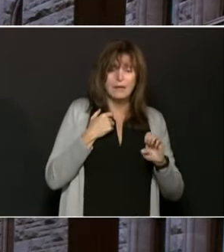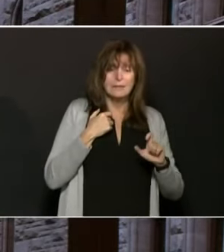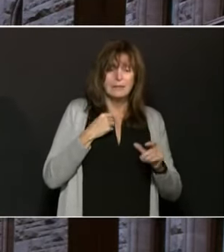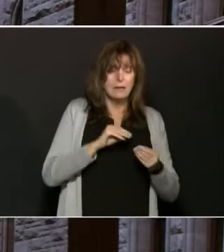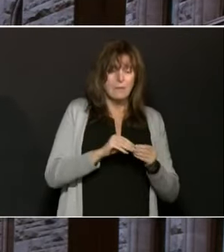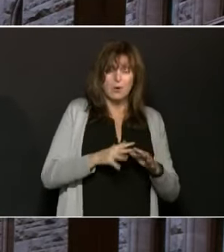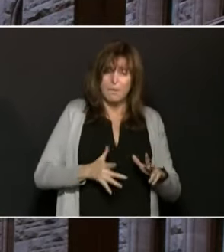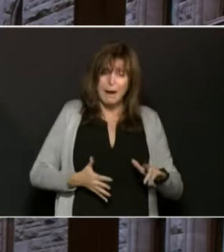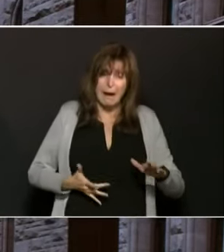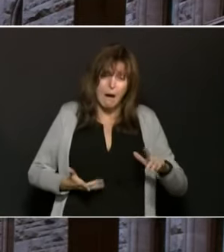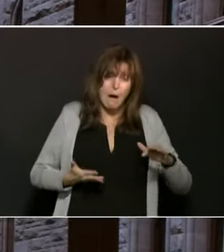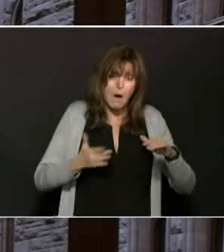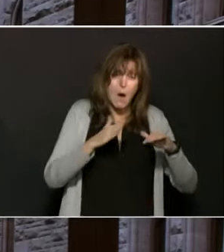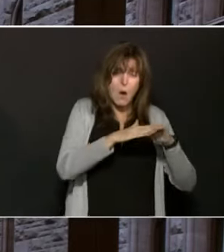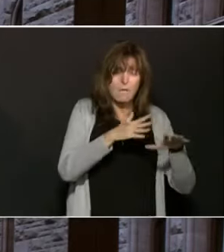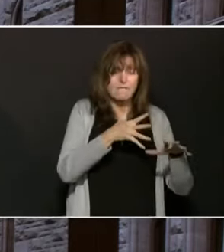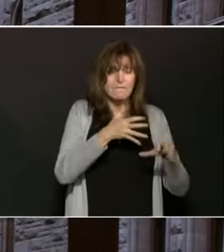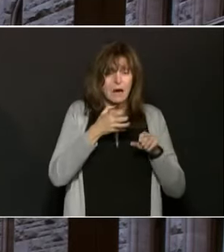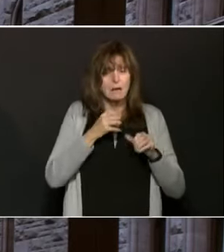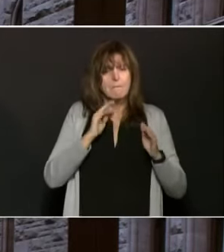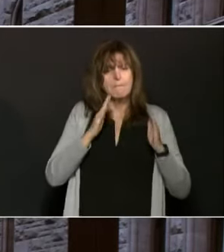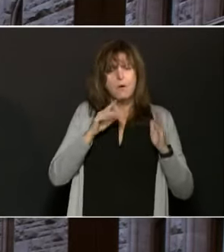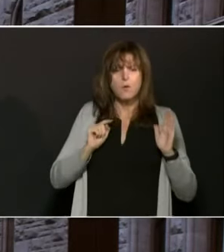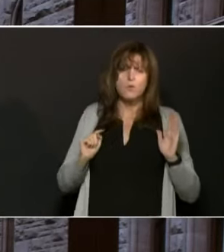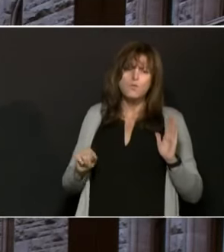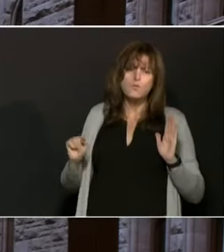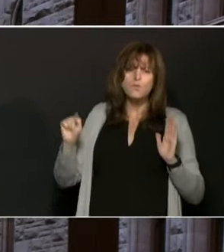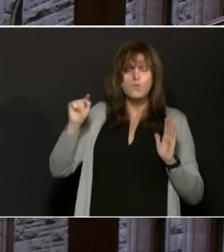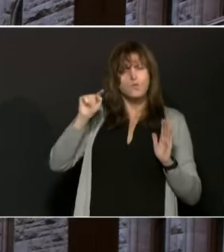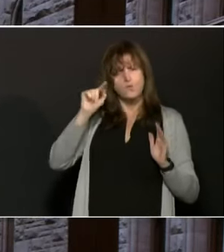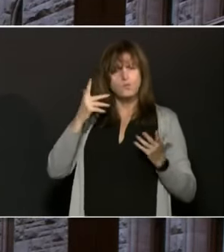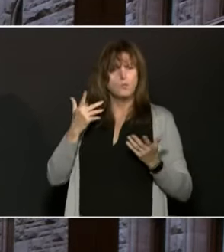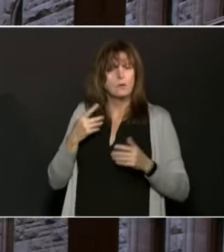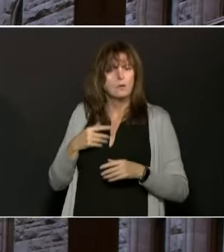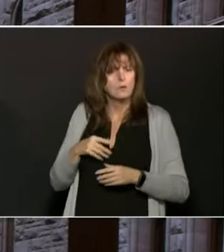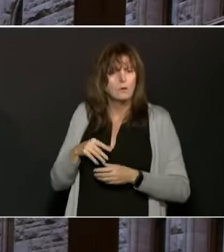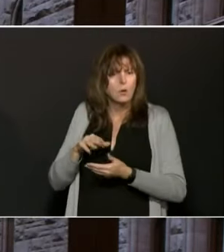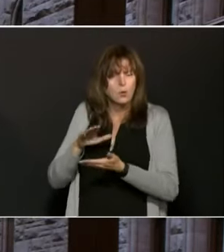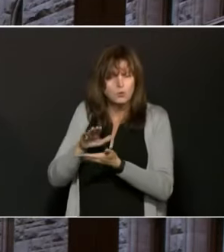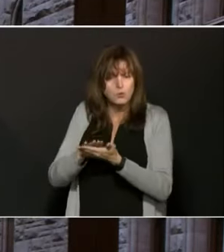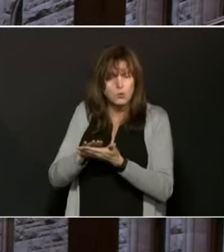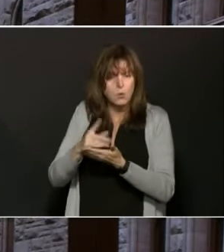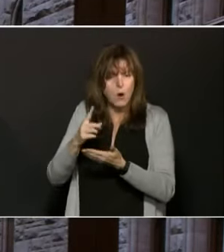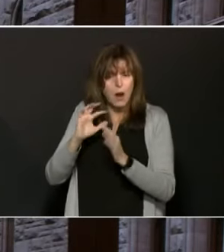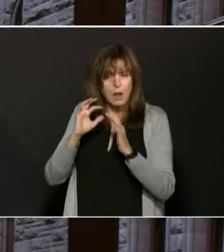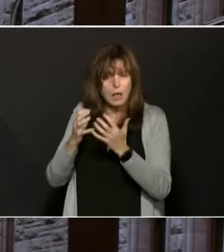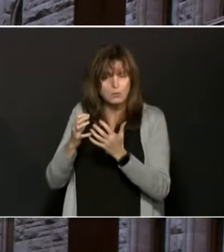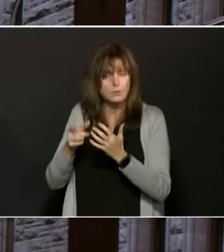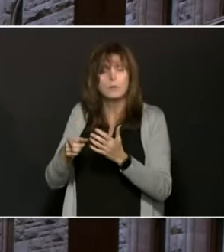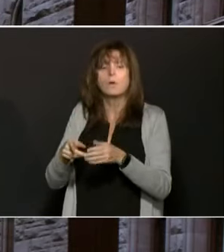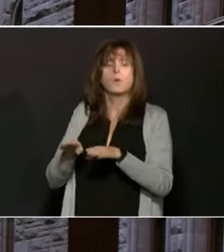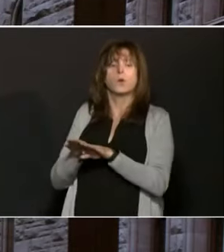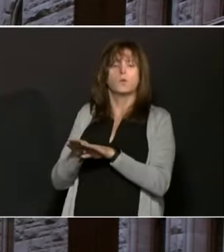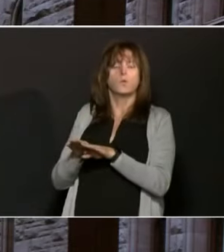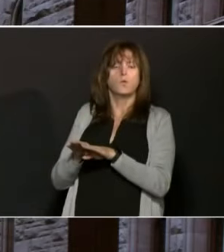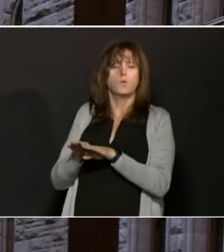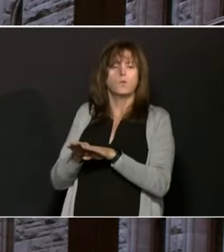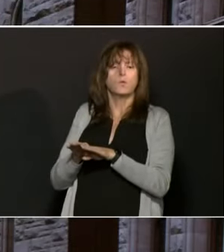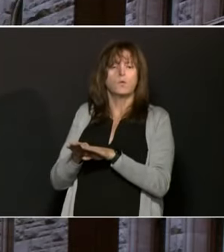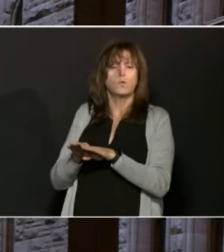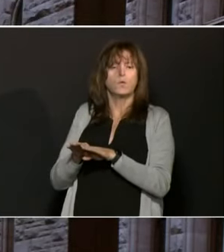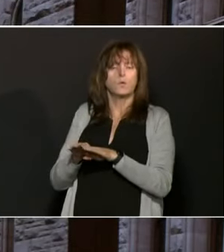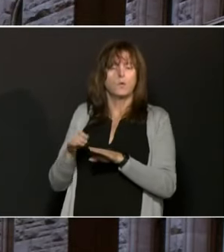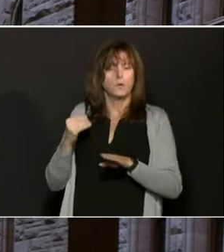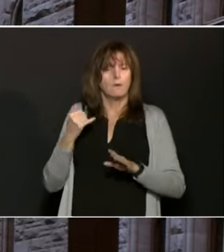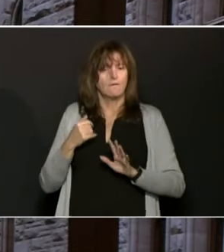in areas that have a cohort, a classroom that's closed, and in the province-wide, the number of school closures is